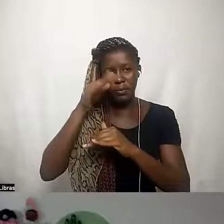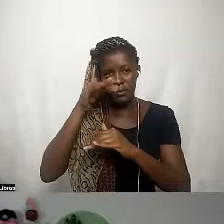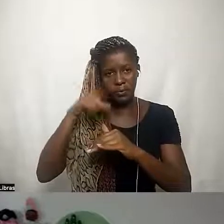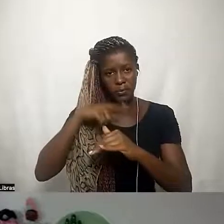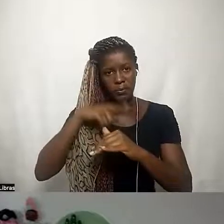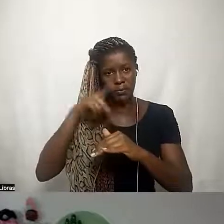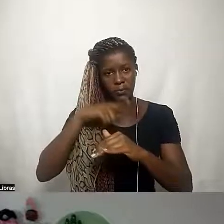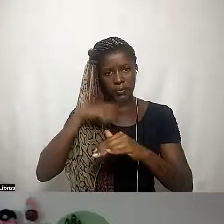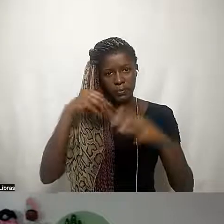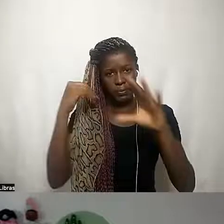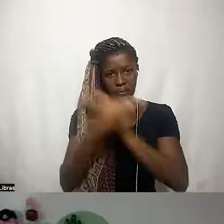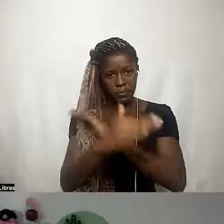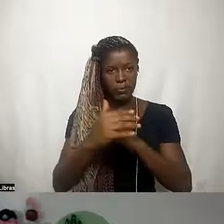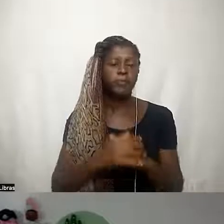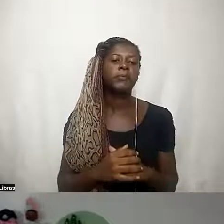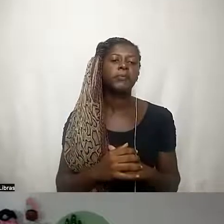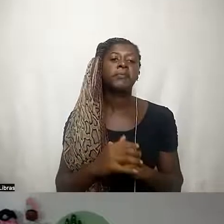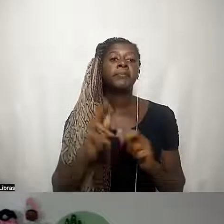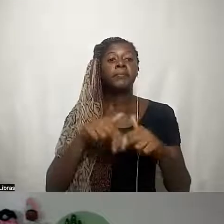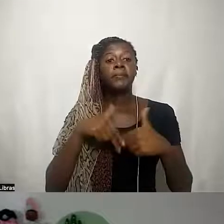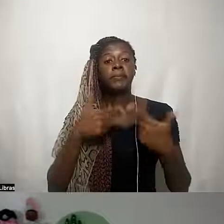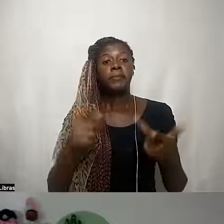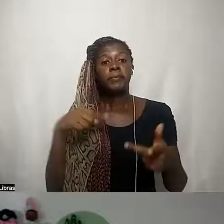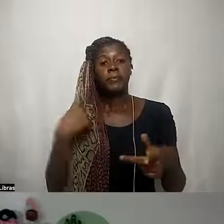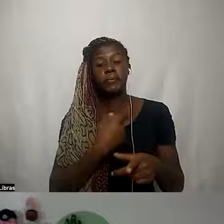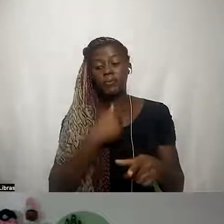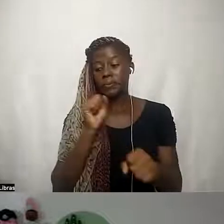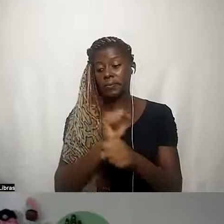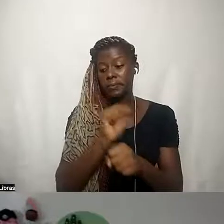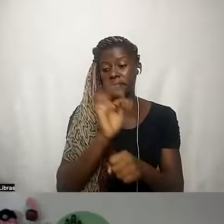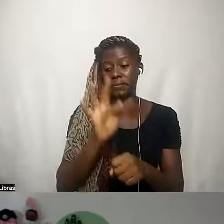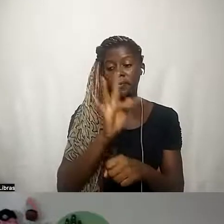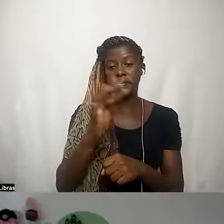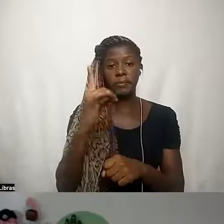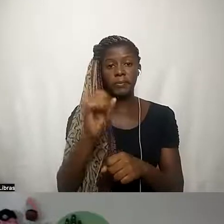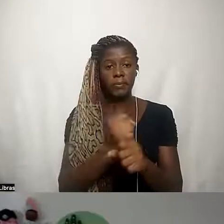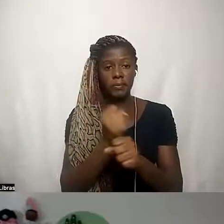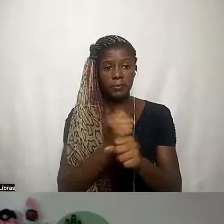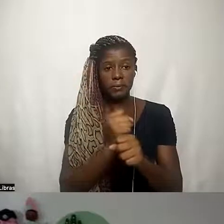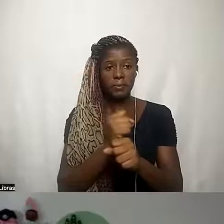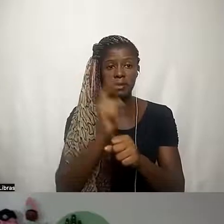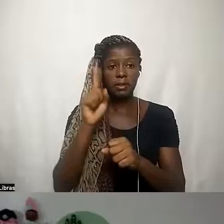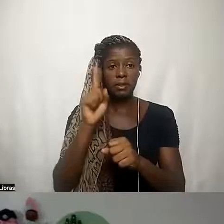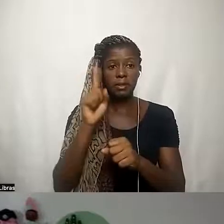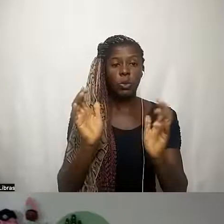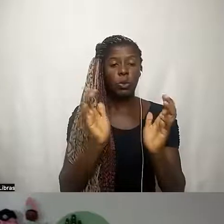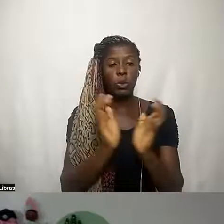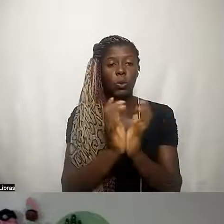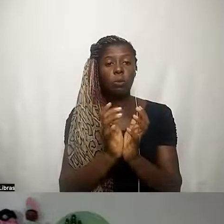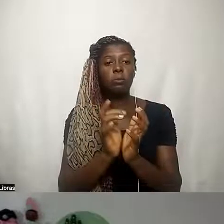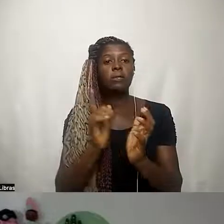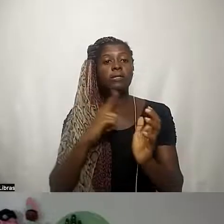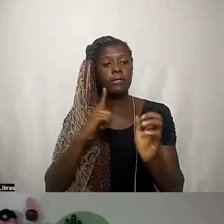like to remember the 4 changes that we expect in the next decade. The first is that the public will